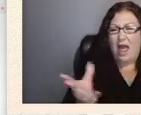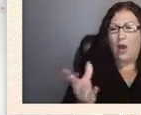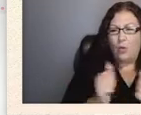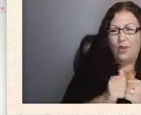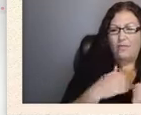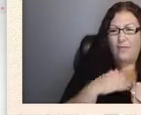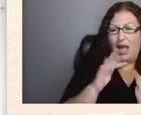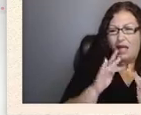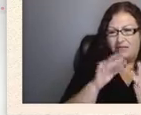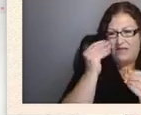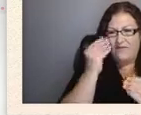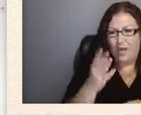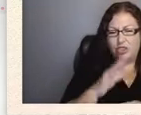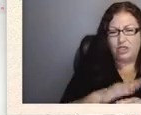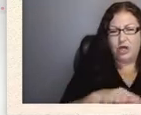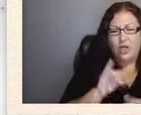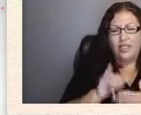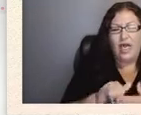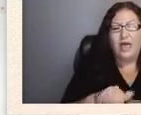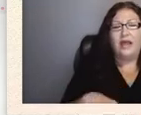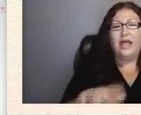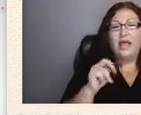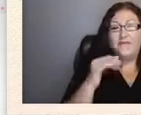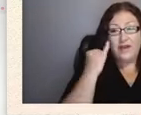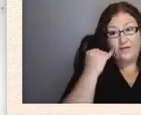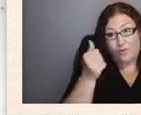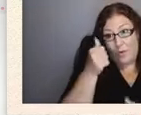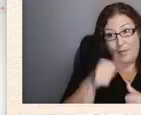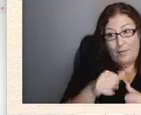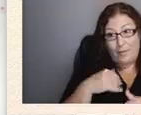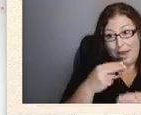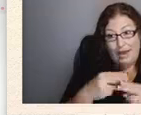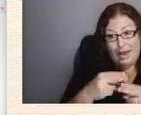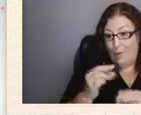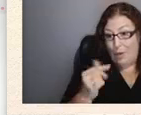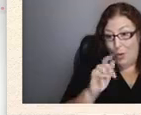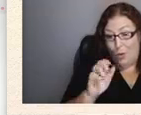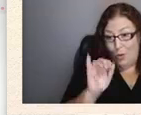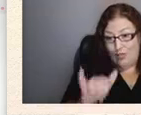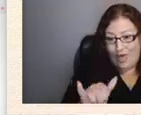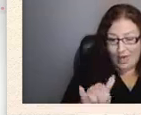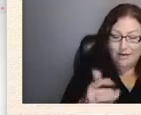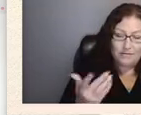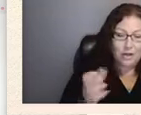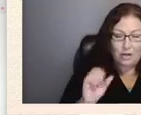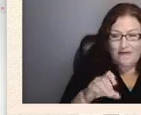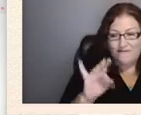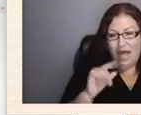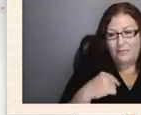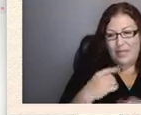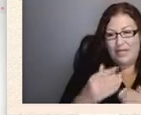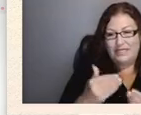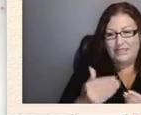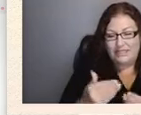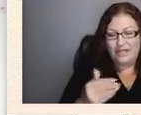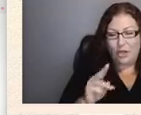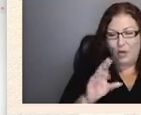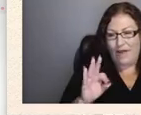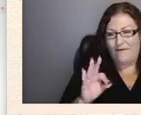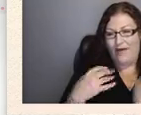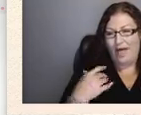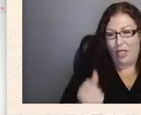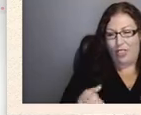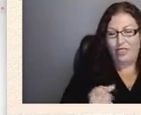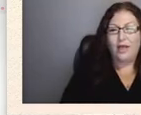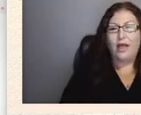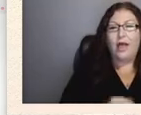well. But if you even remember my name and Google it, and you'll find me at UF Health. And I would